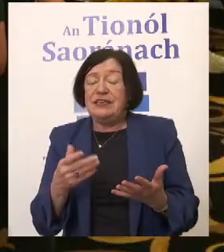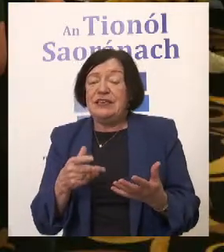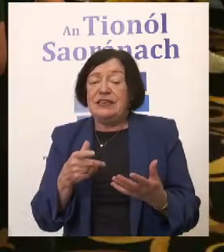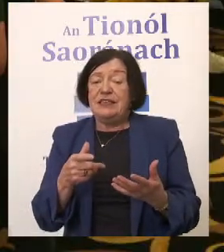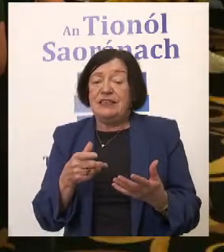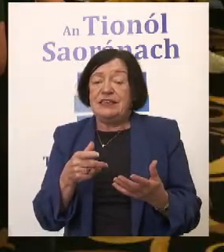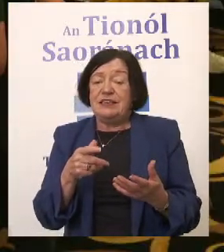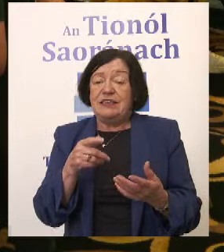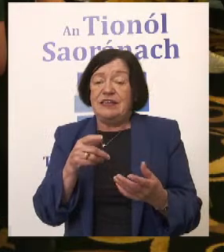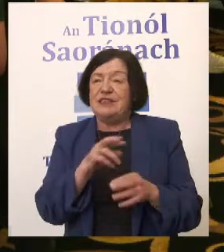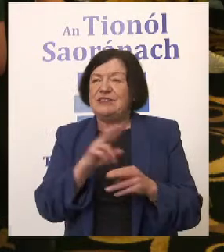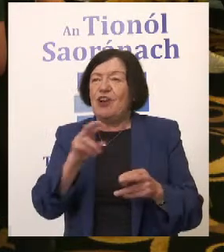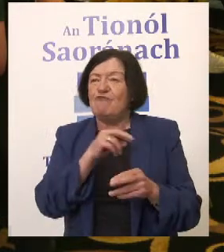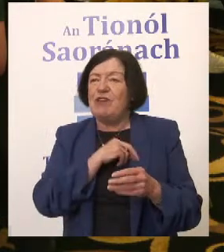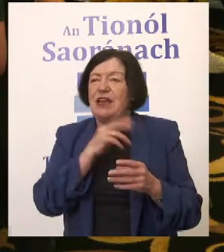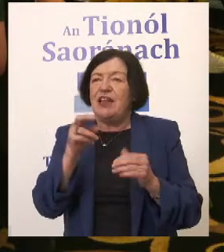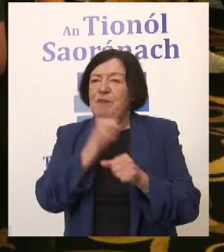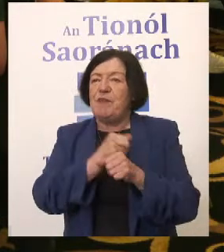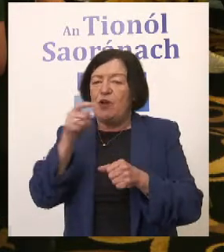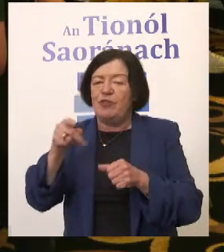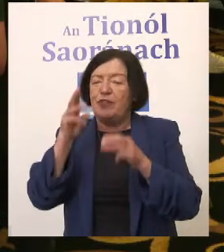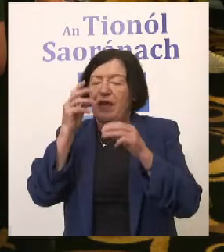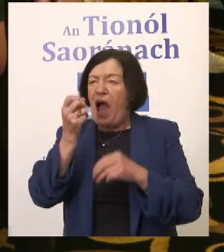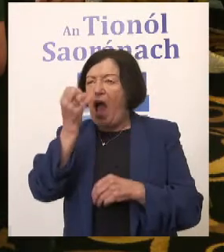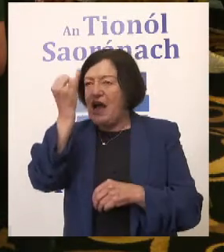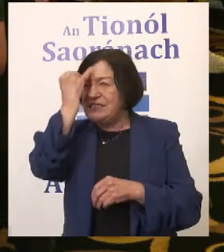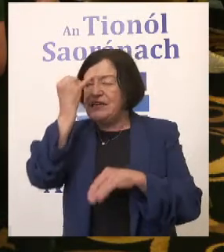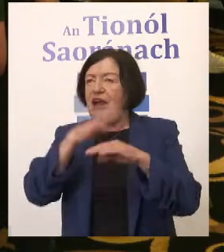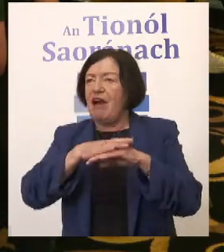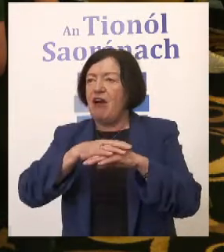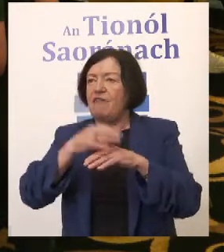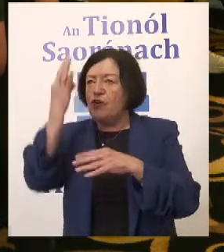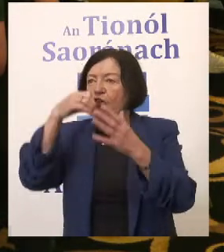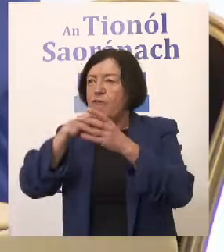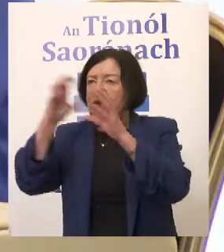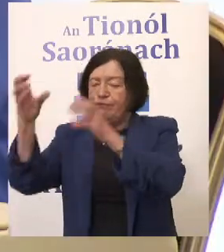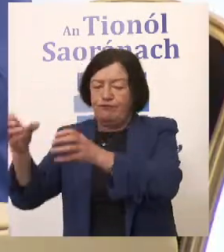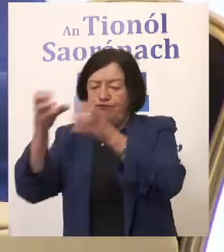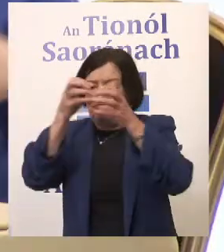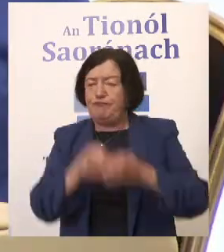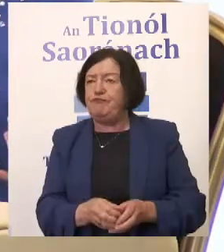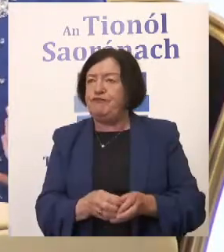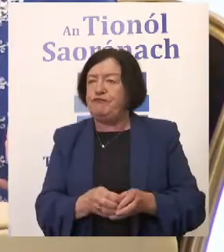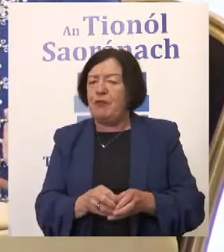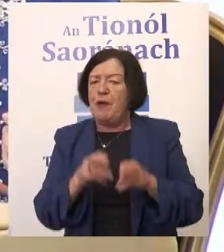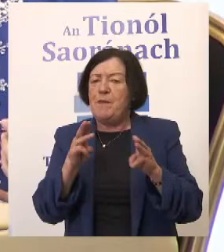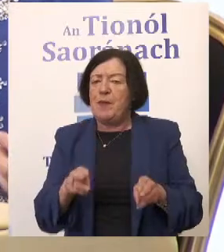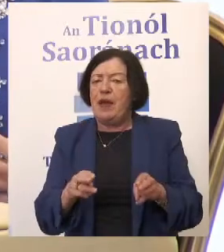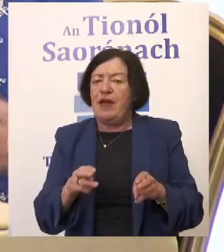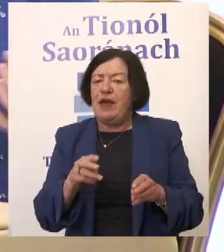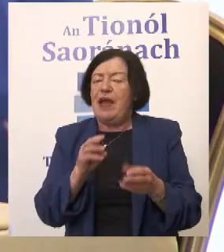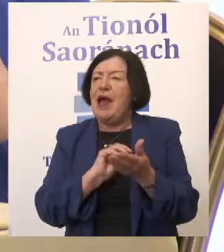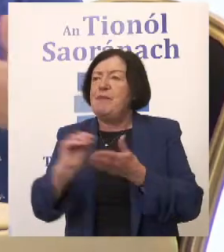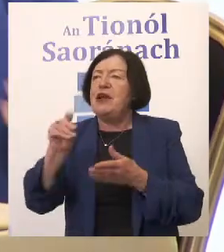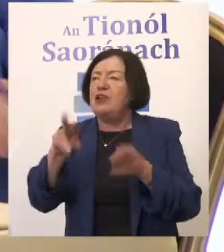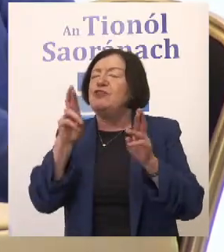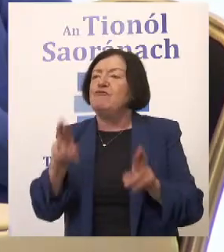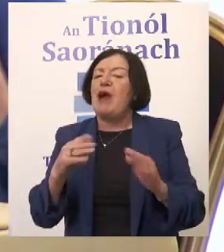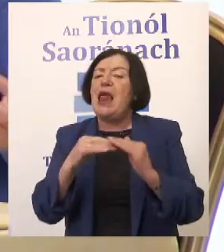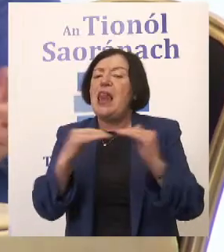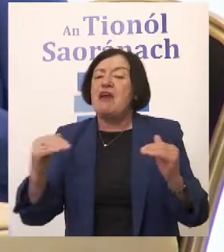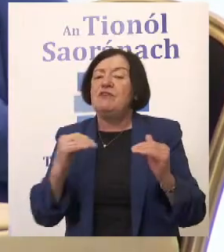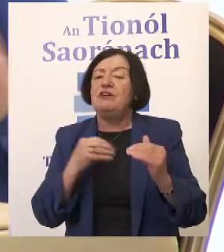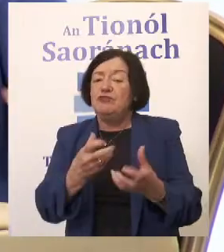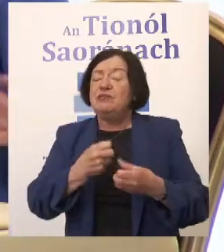goes against the spirit of devolution and the spirit of companies actually paying at the level at which they receive the